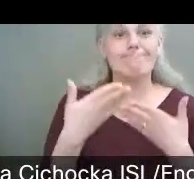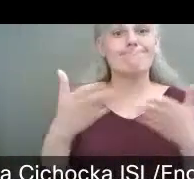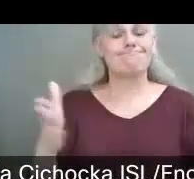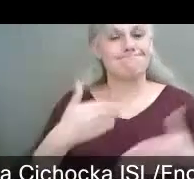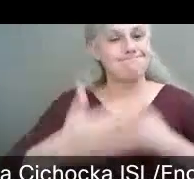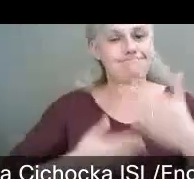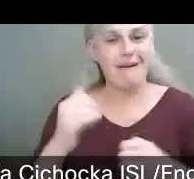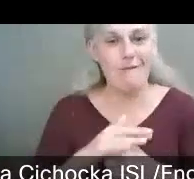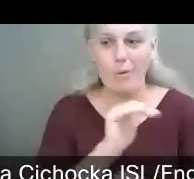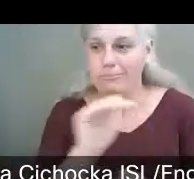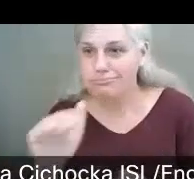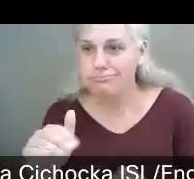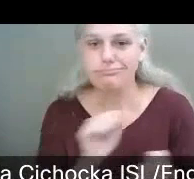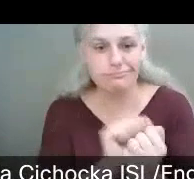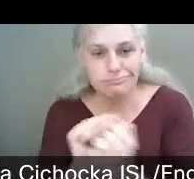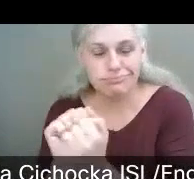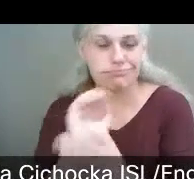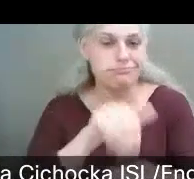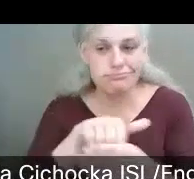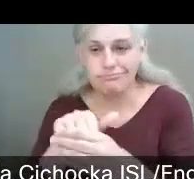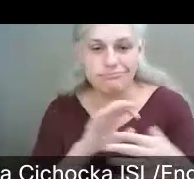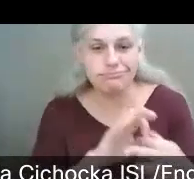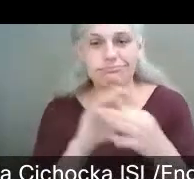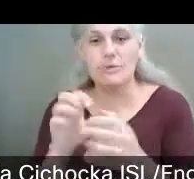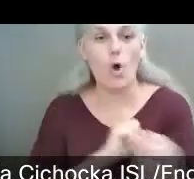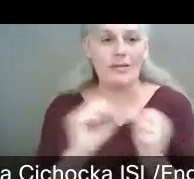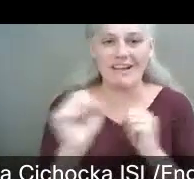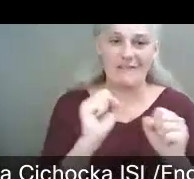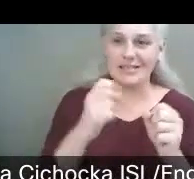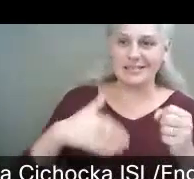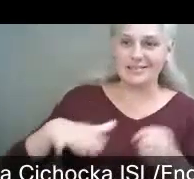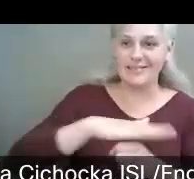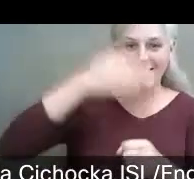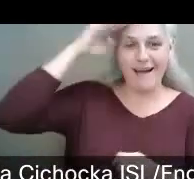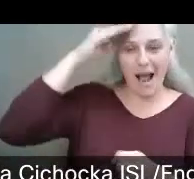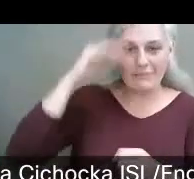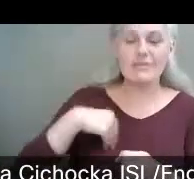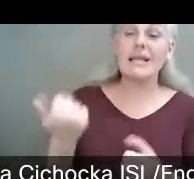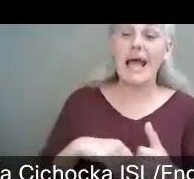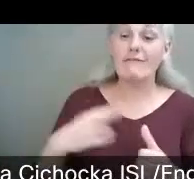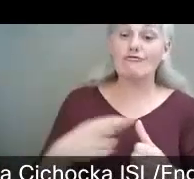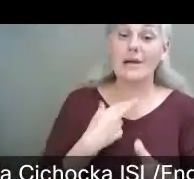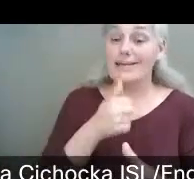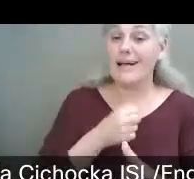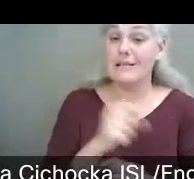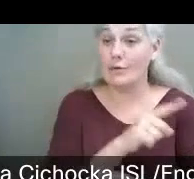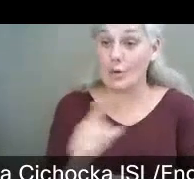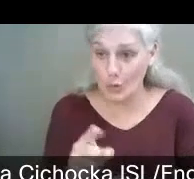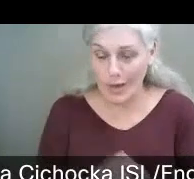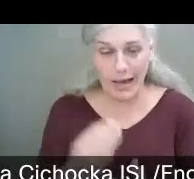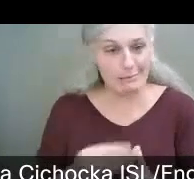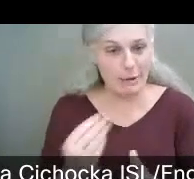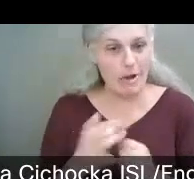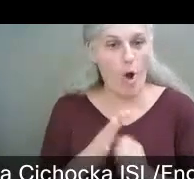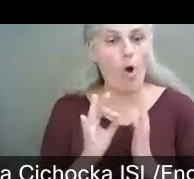further reaching further with all of the services to get those answers to you, and preparing